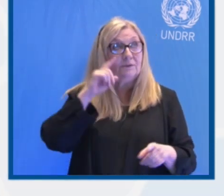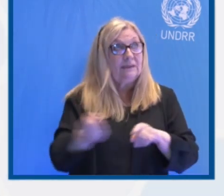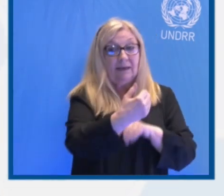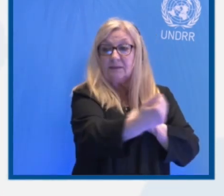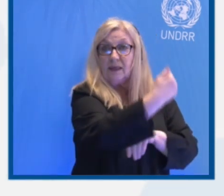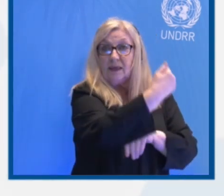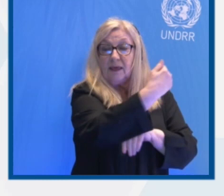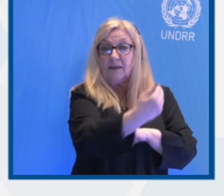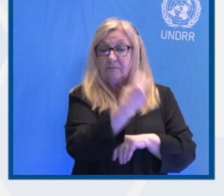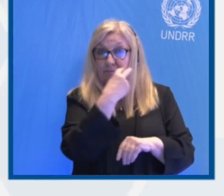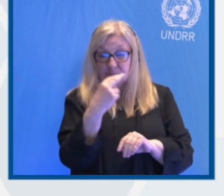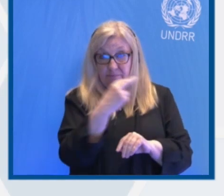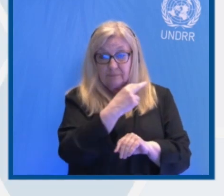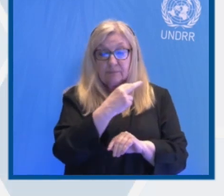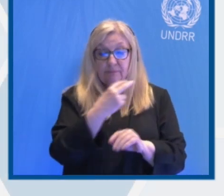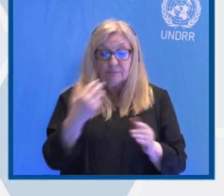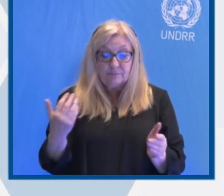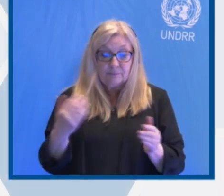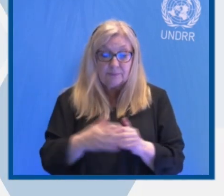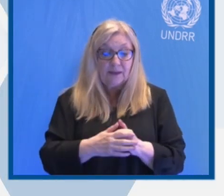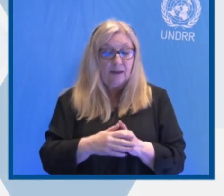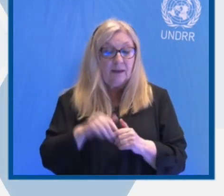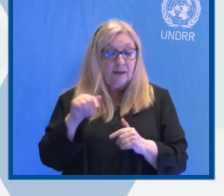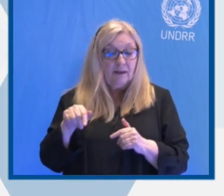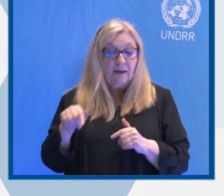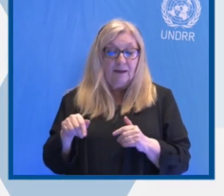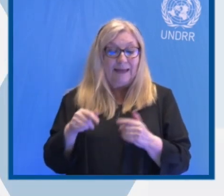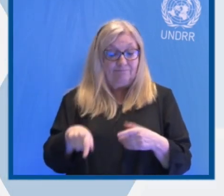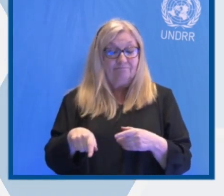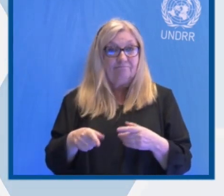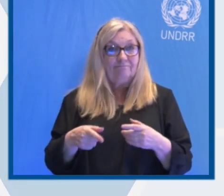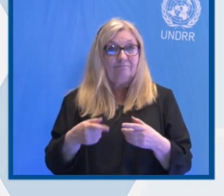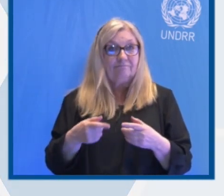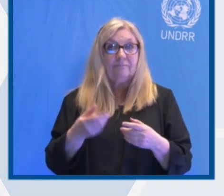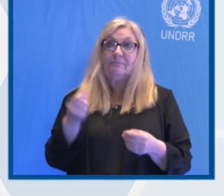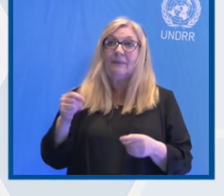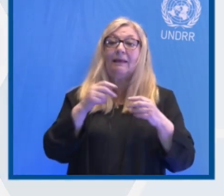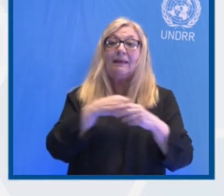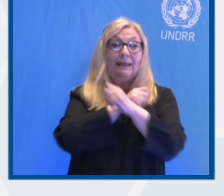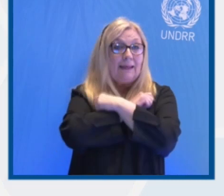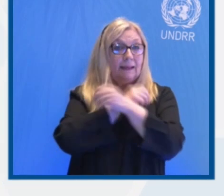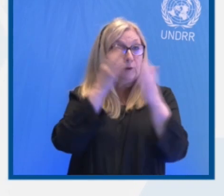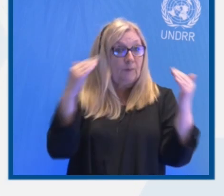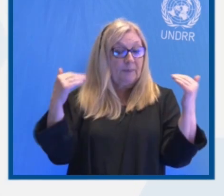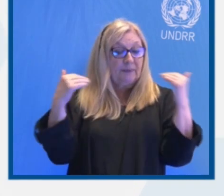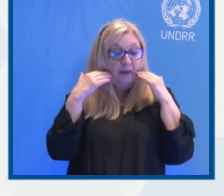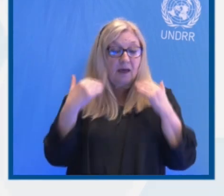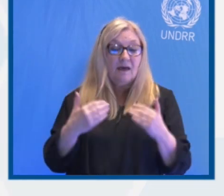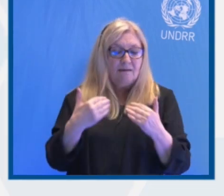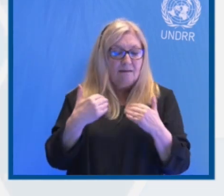achieve resilience in different elements. So we had many unsafe areas,